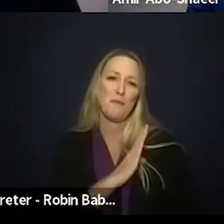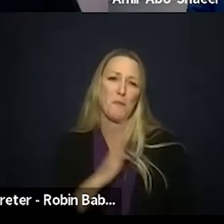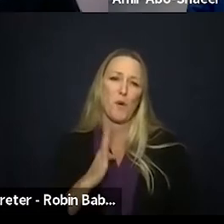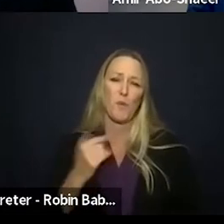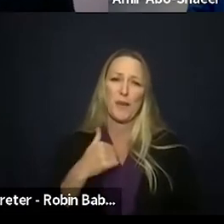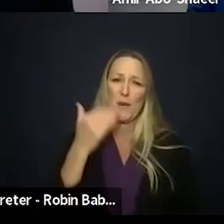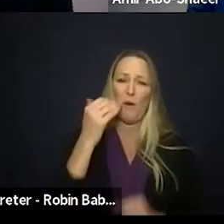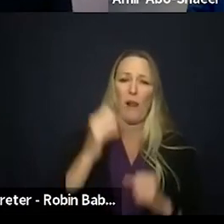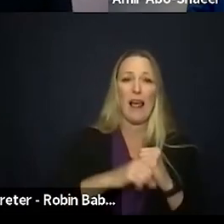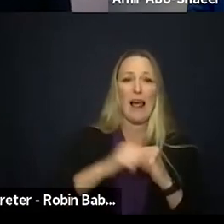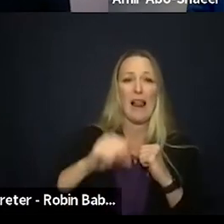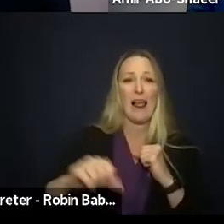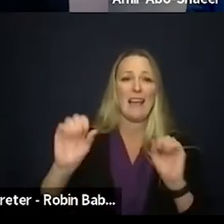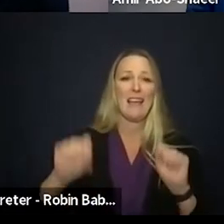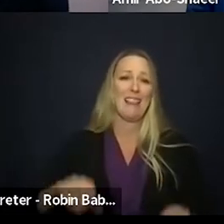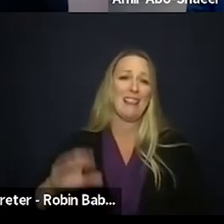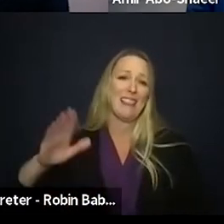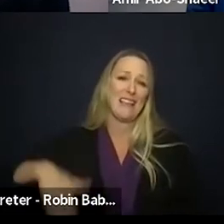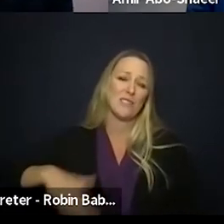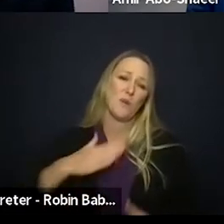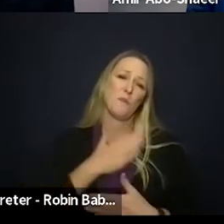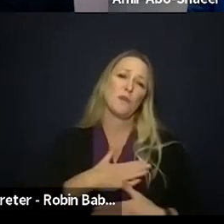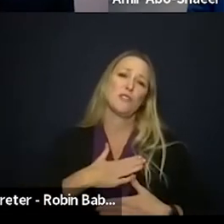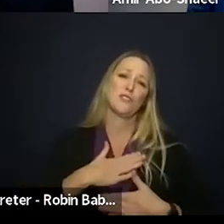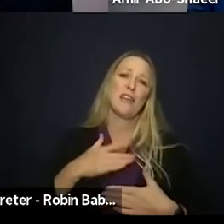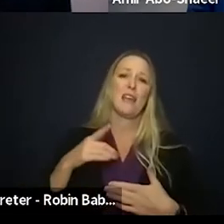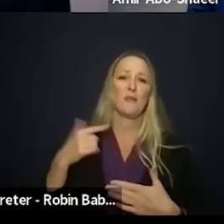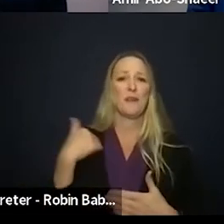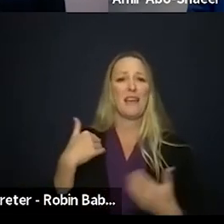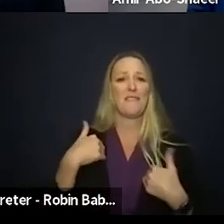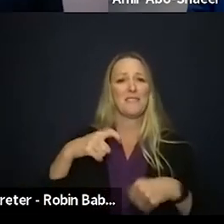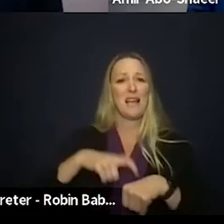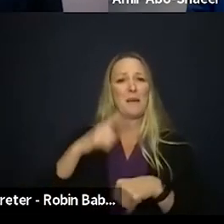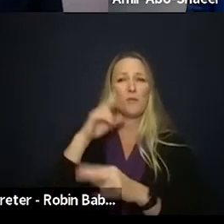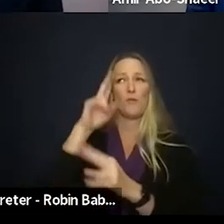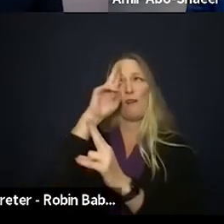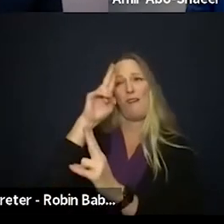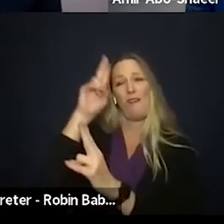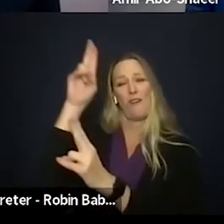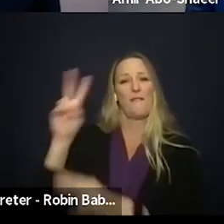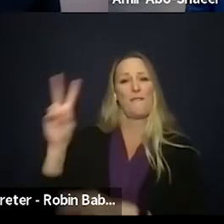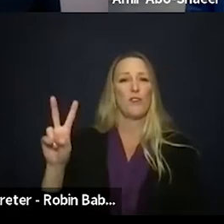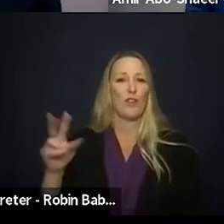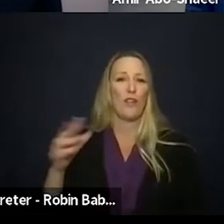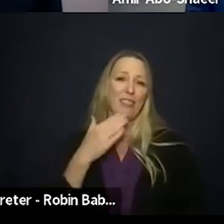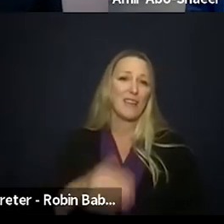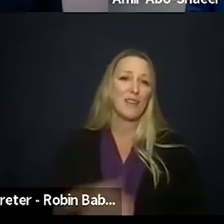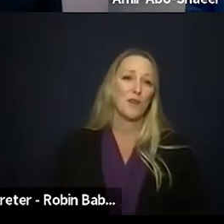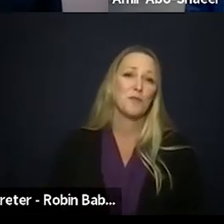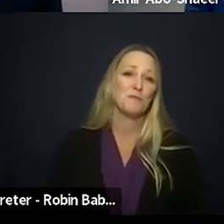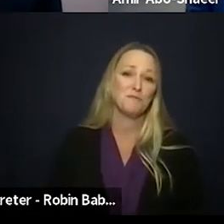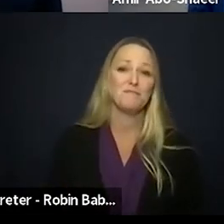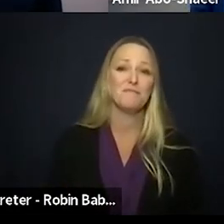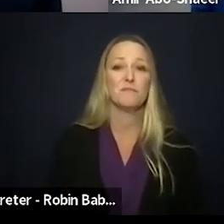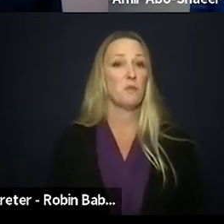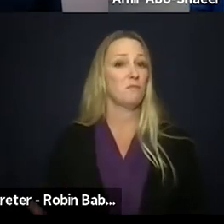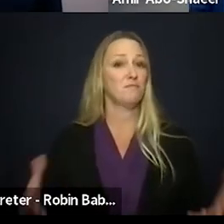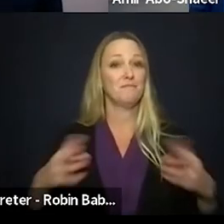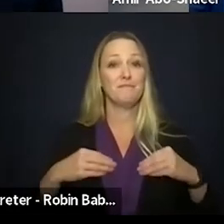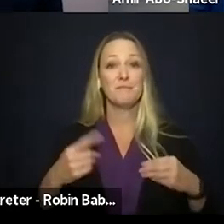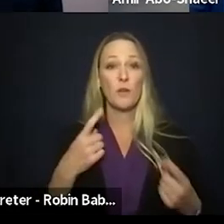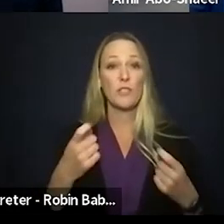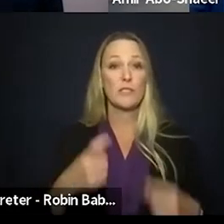things can go and we appreciate having the time to honor virgil in this board meeting so thank you very much and we will again take questions